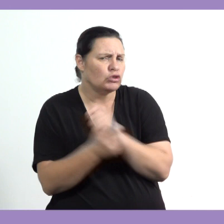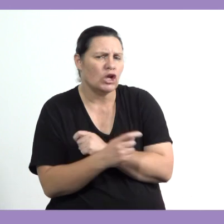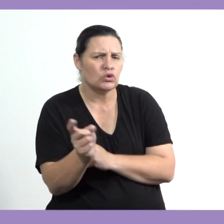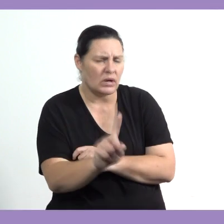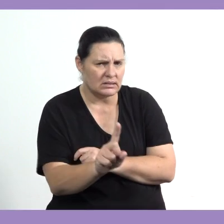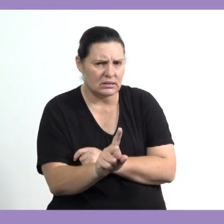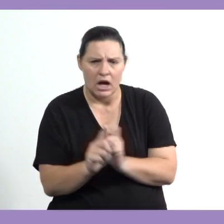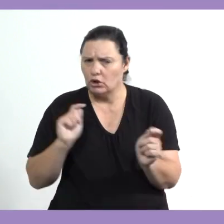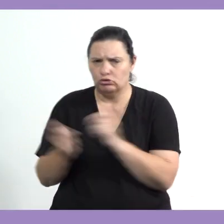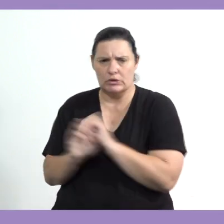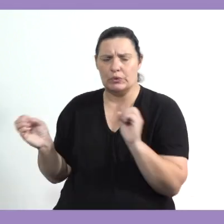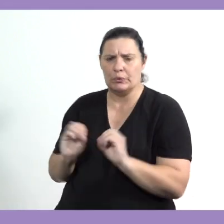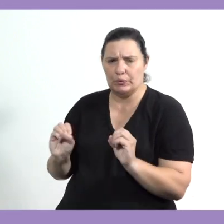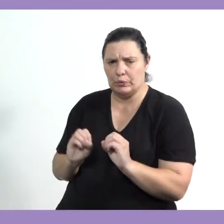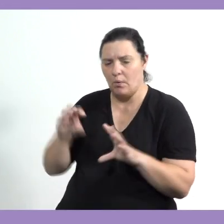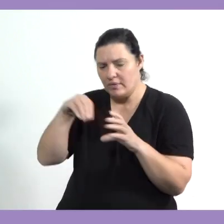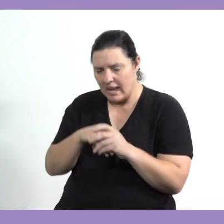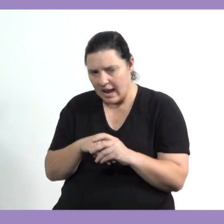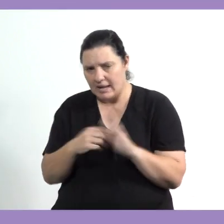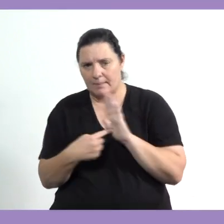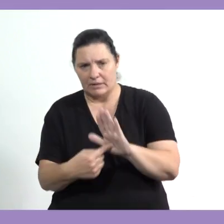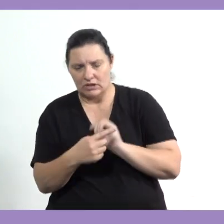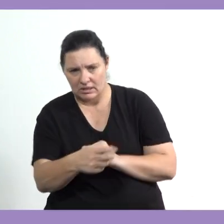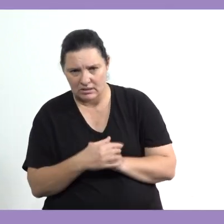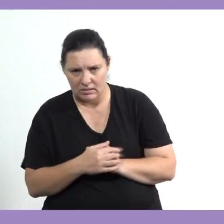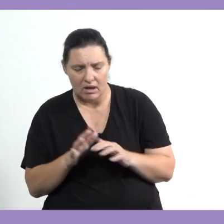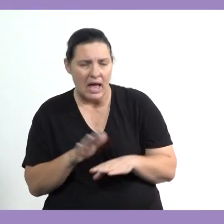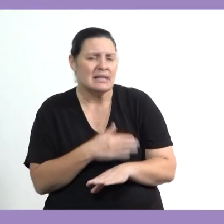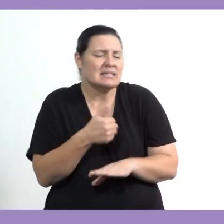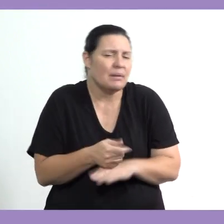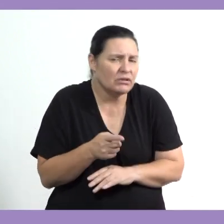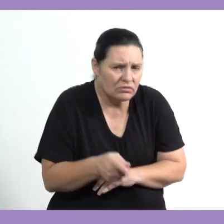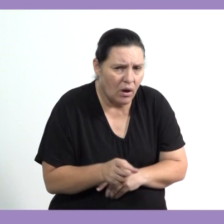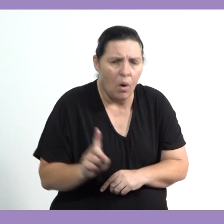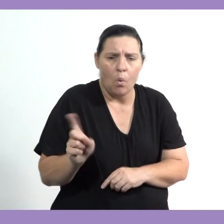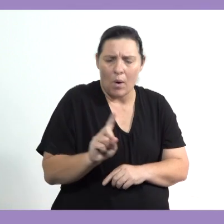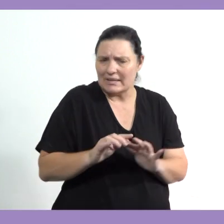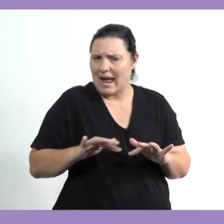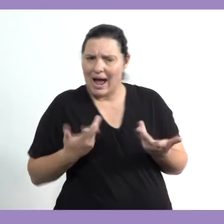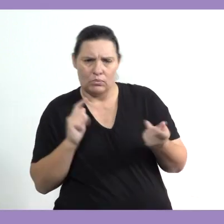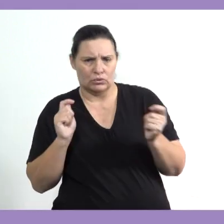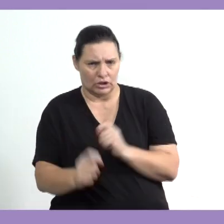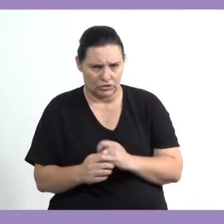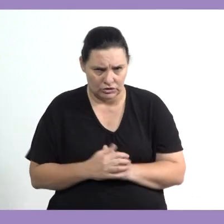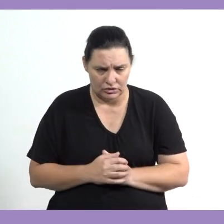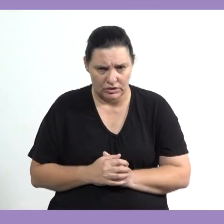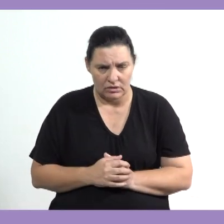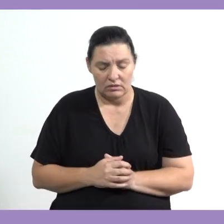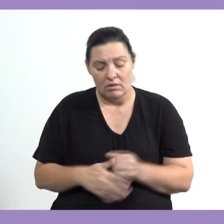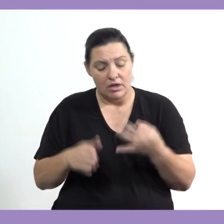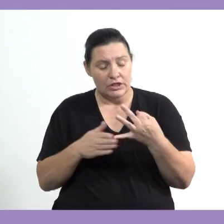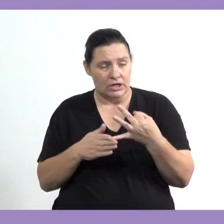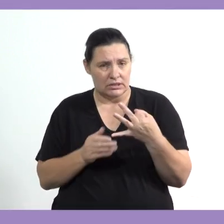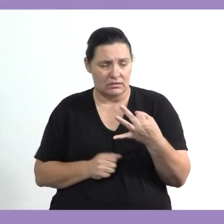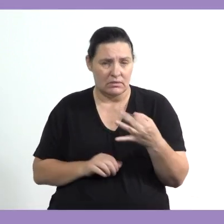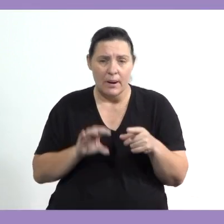changing and what is not changing in the diagrams. So, establish how what changes. The